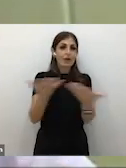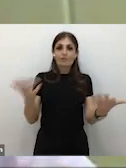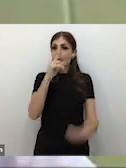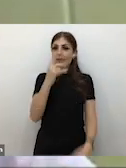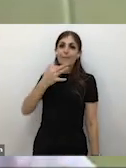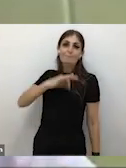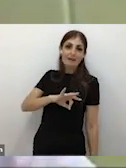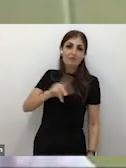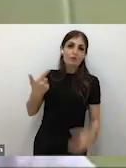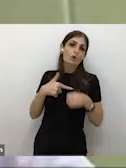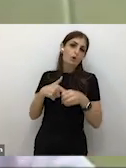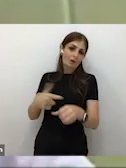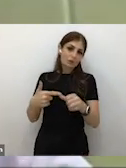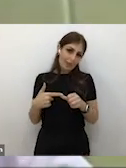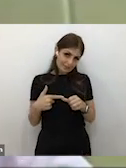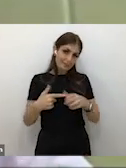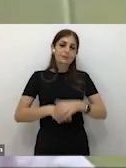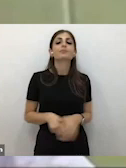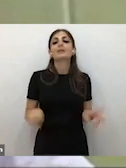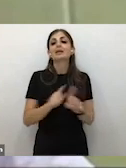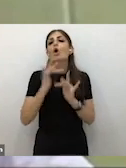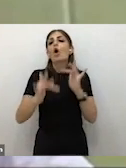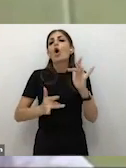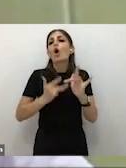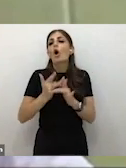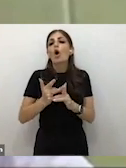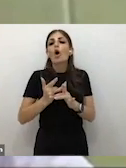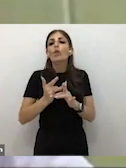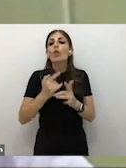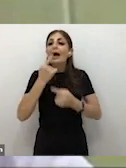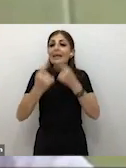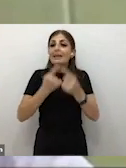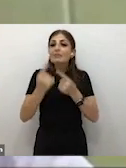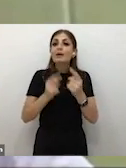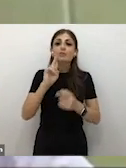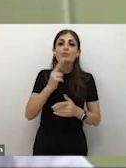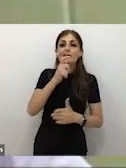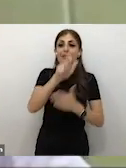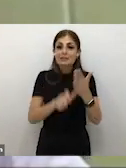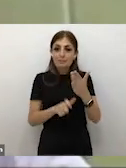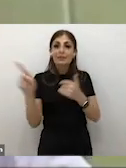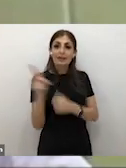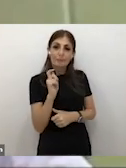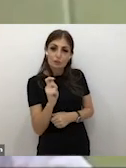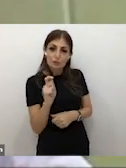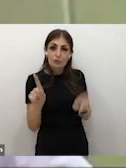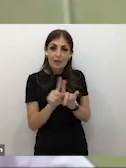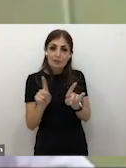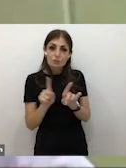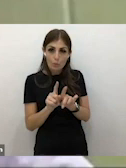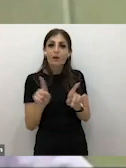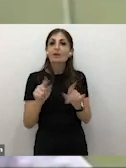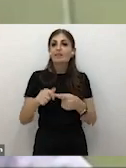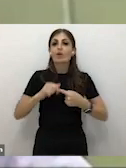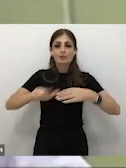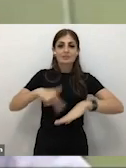those answers. We also have some online information sessions coming up for deaf and disabled artists and creative workers, and for First